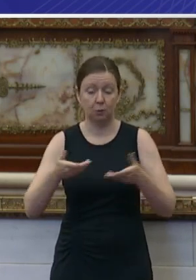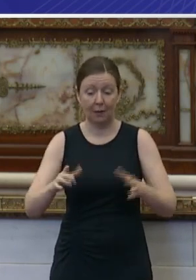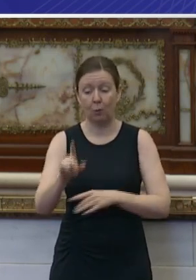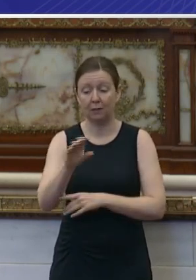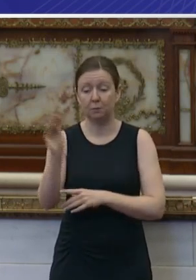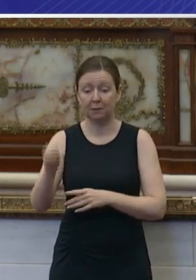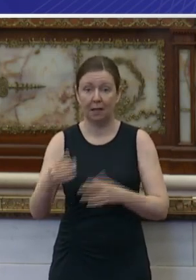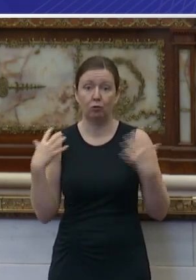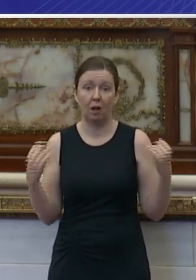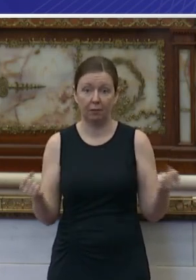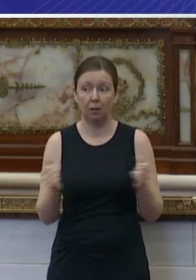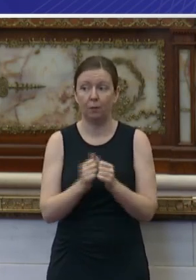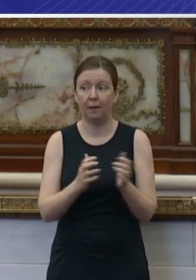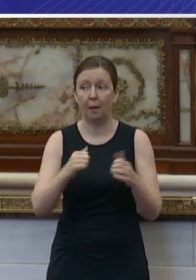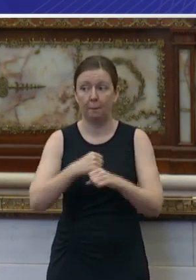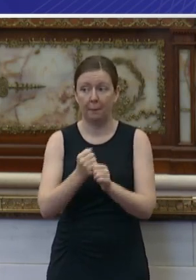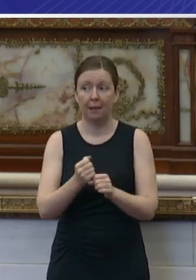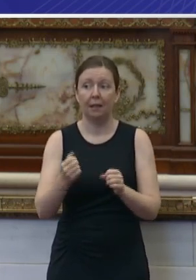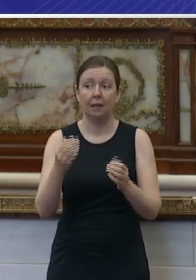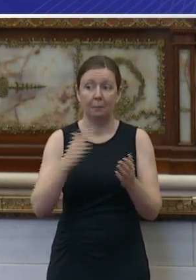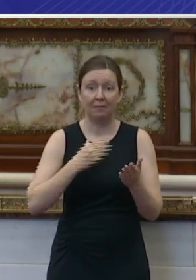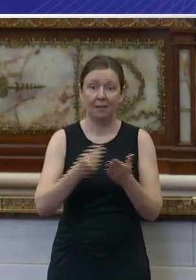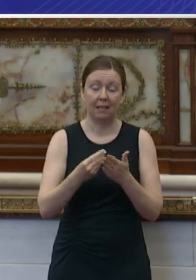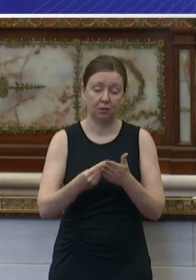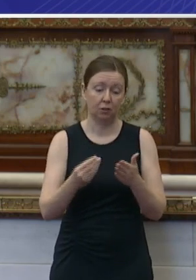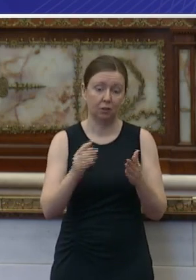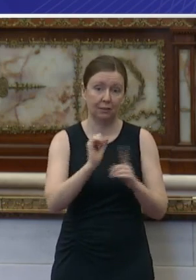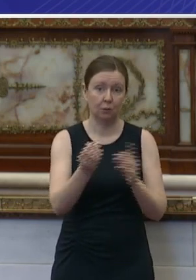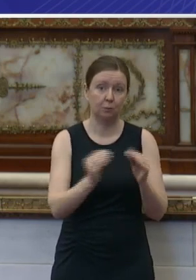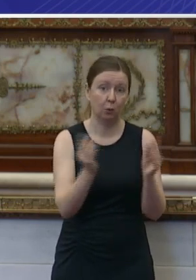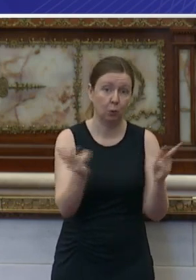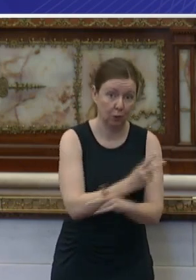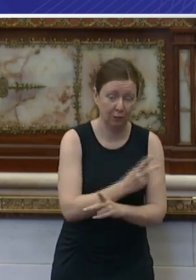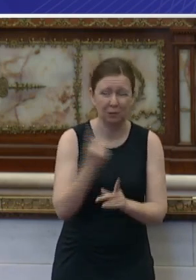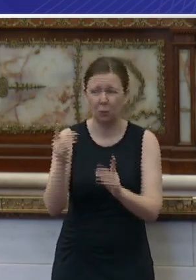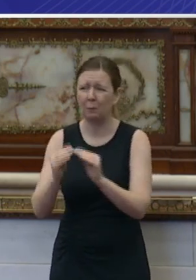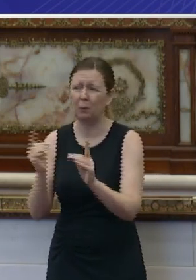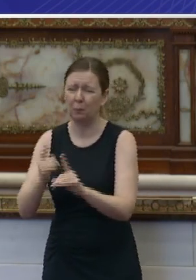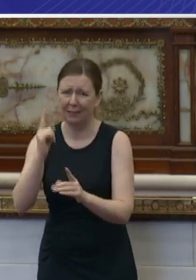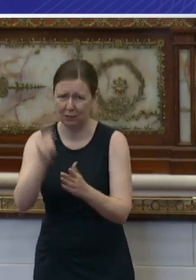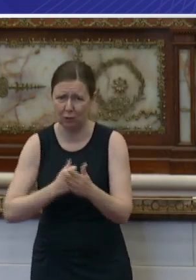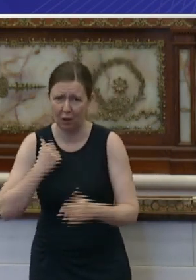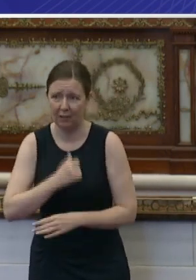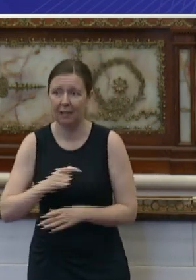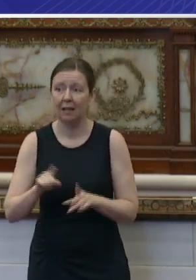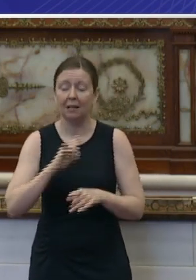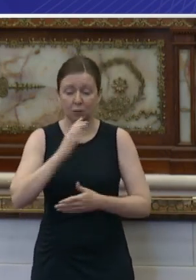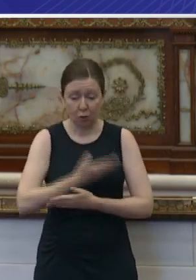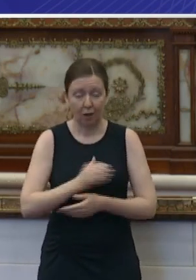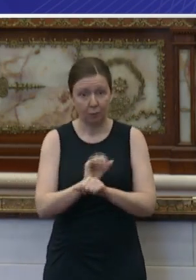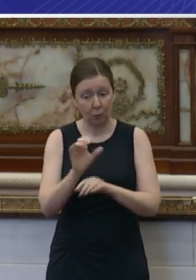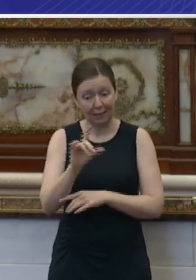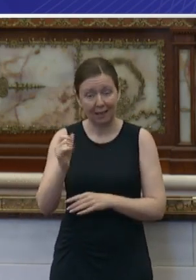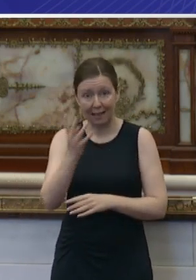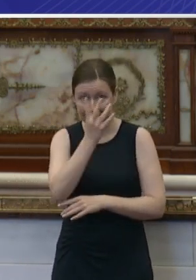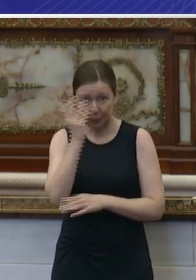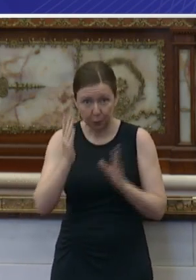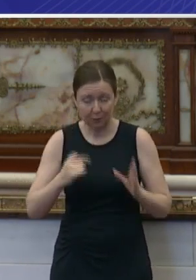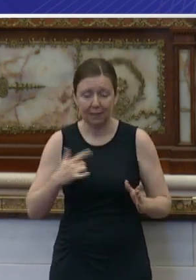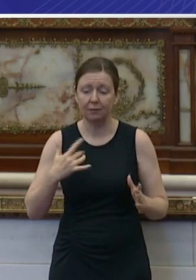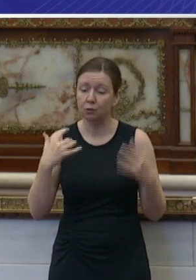without jeopardizing financial situation. One more point, sorry. As the daughter of working class immigrants, I